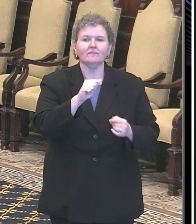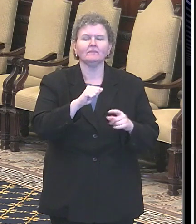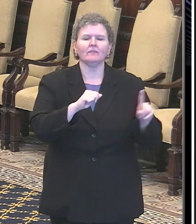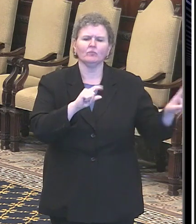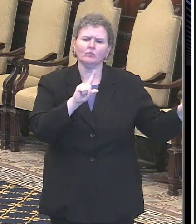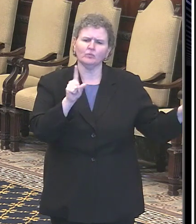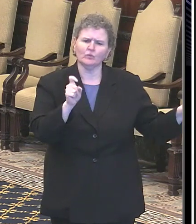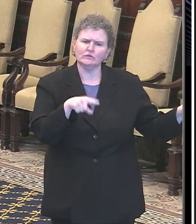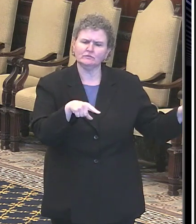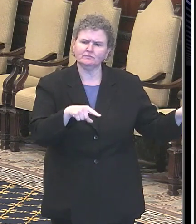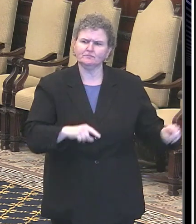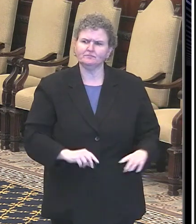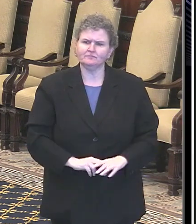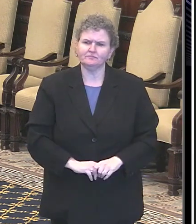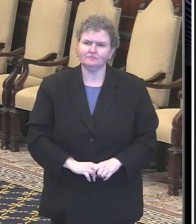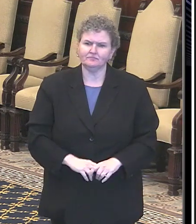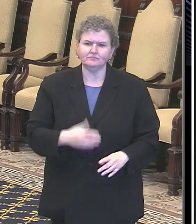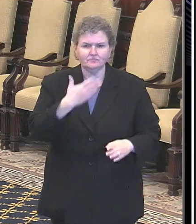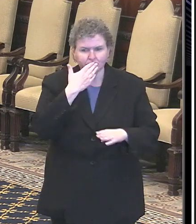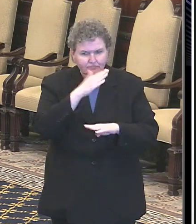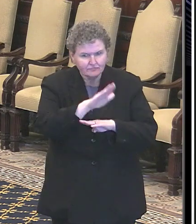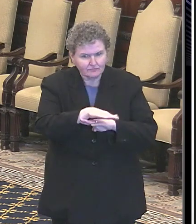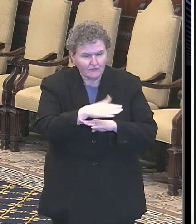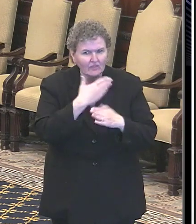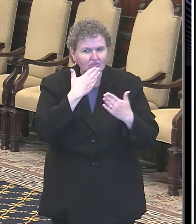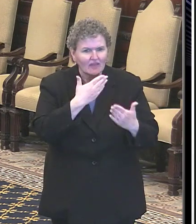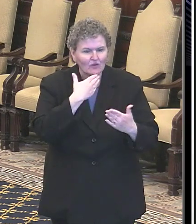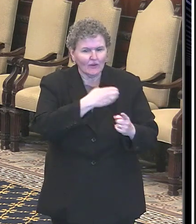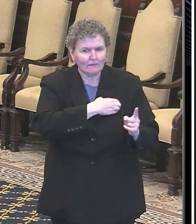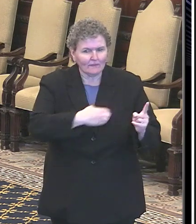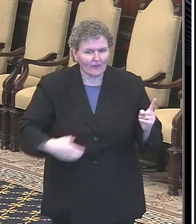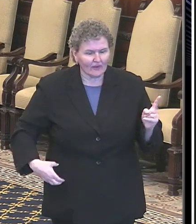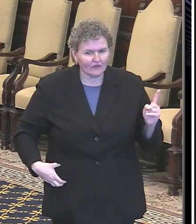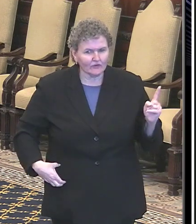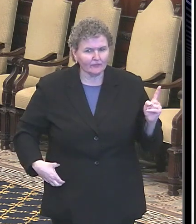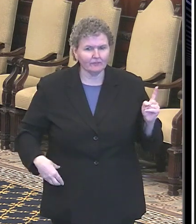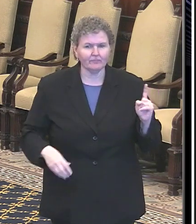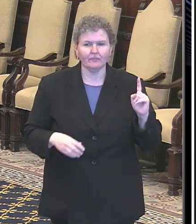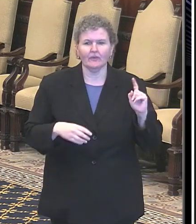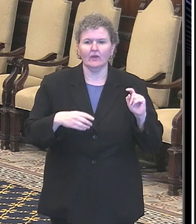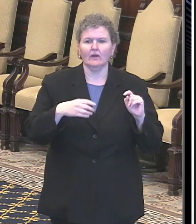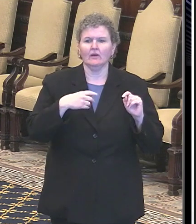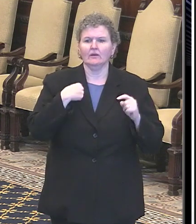Hello, good afternoon. Thank you, Mayor. I will ask in Spanish, please.